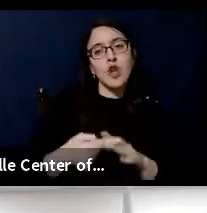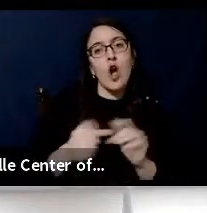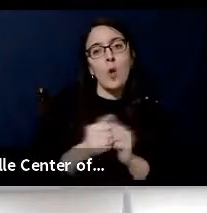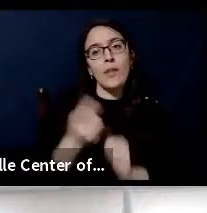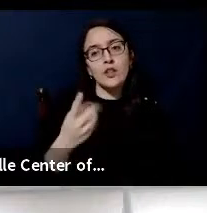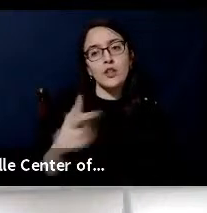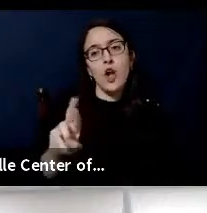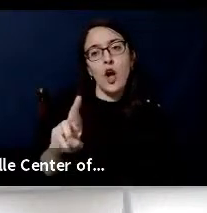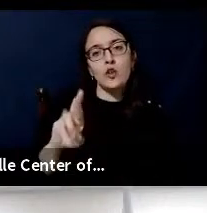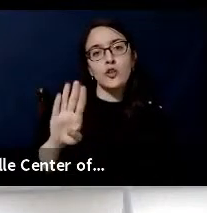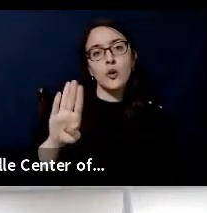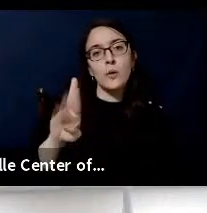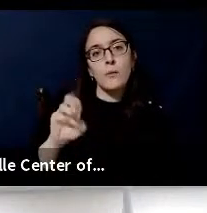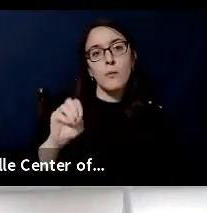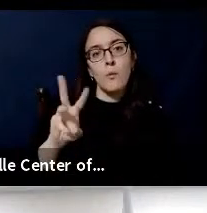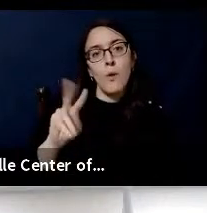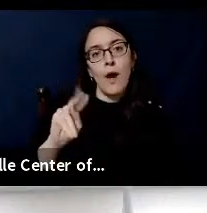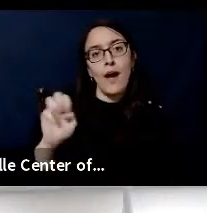from Covenant.